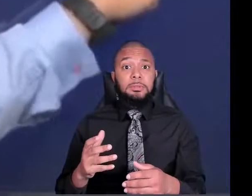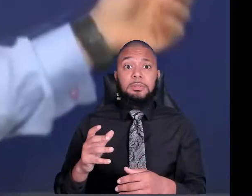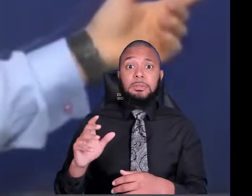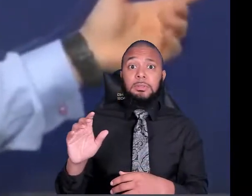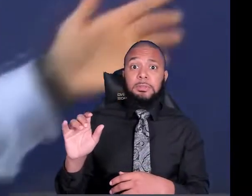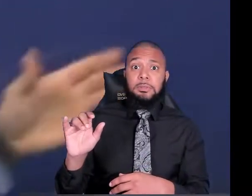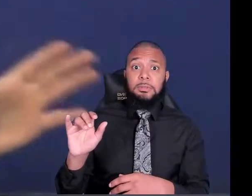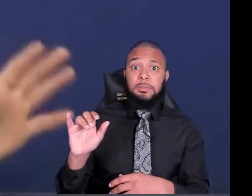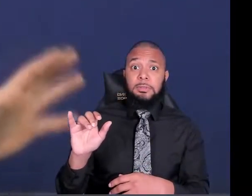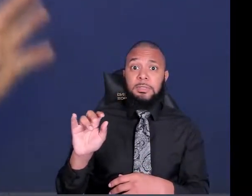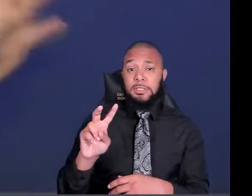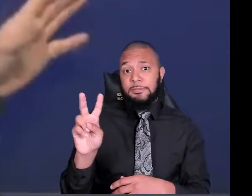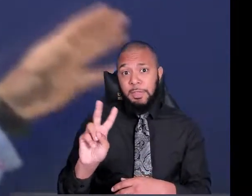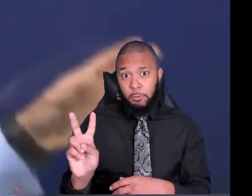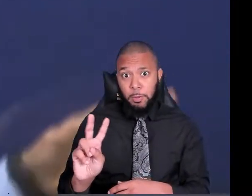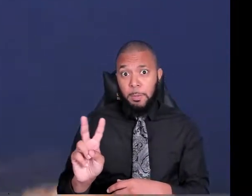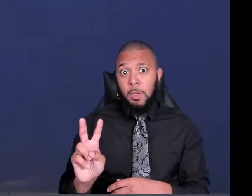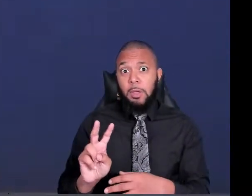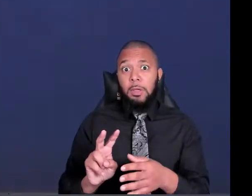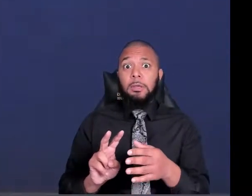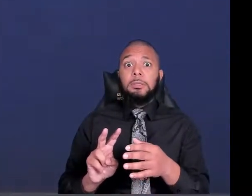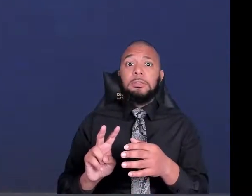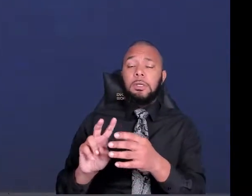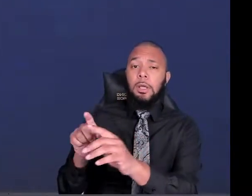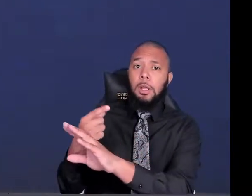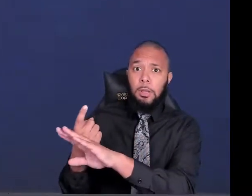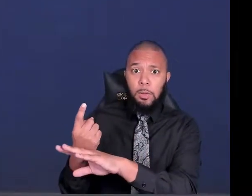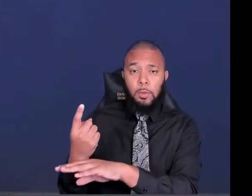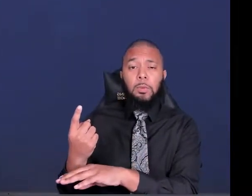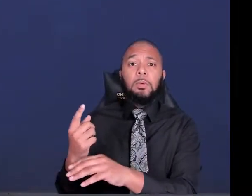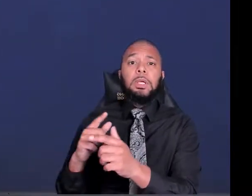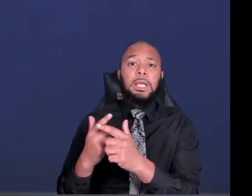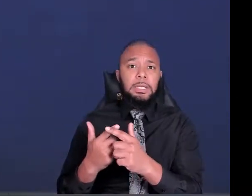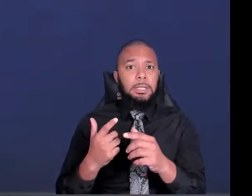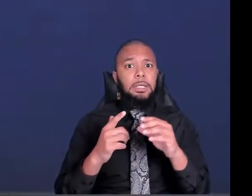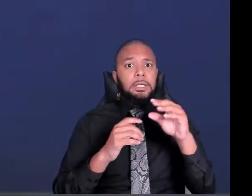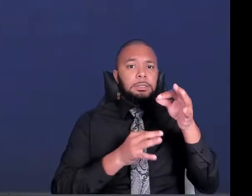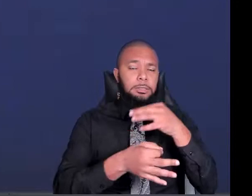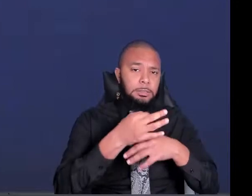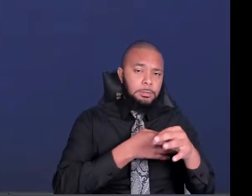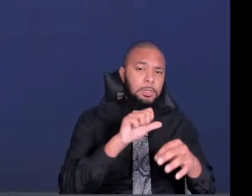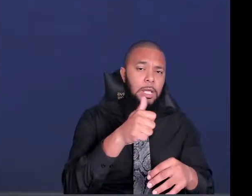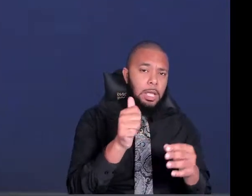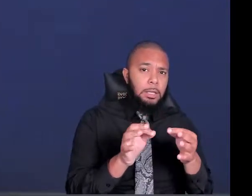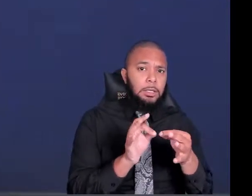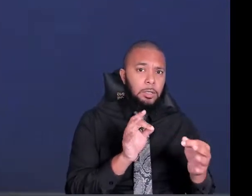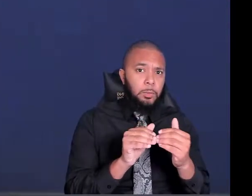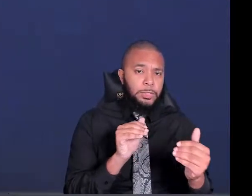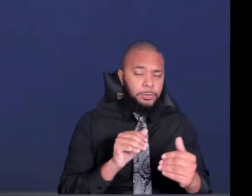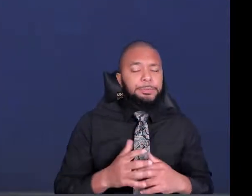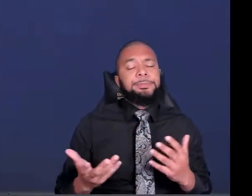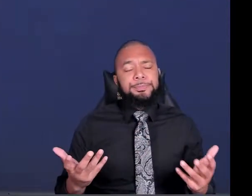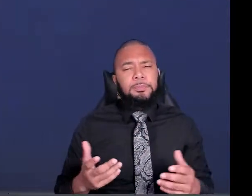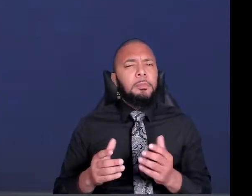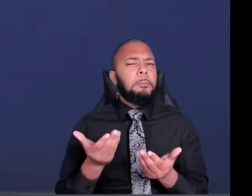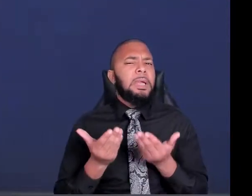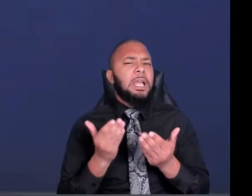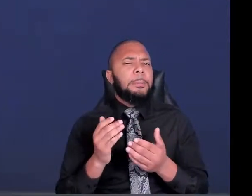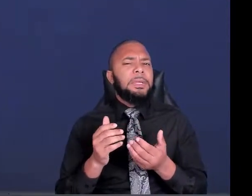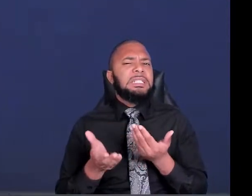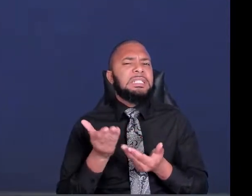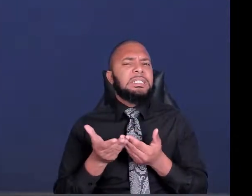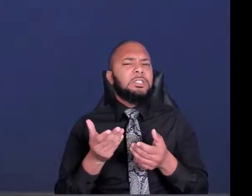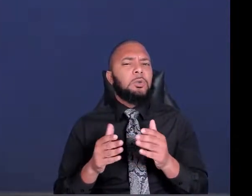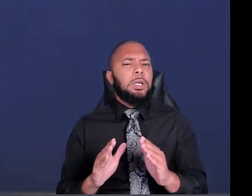a variable, and then we'd input that into the other equation. But maybe there's an easier way. This way is